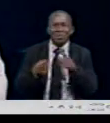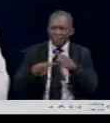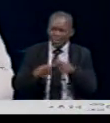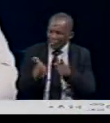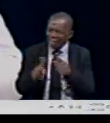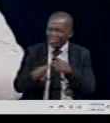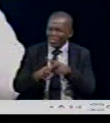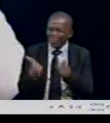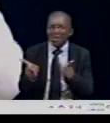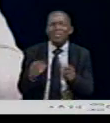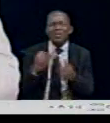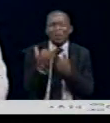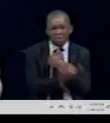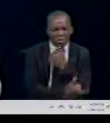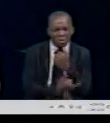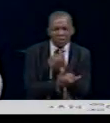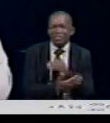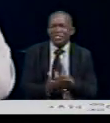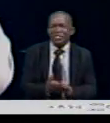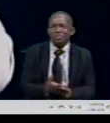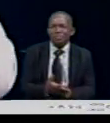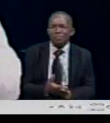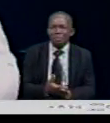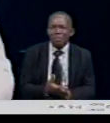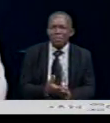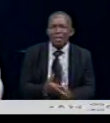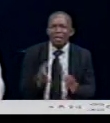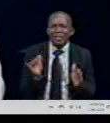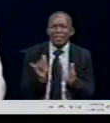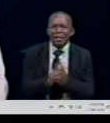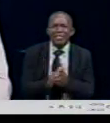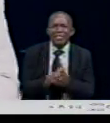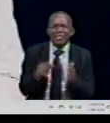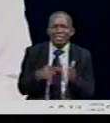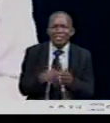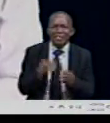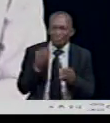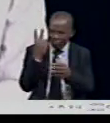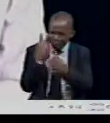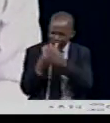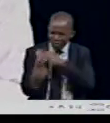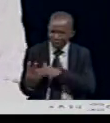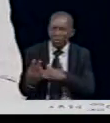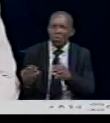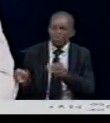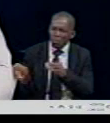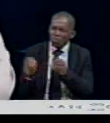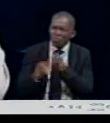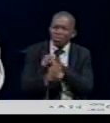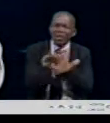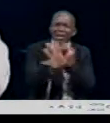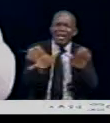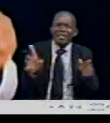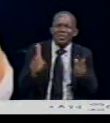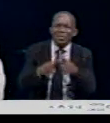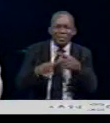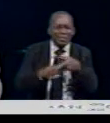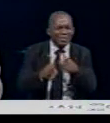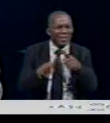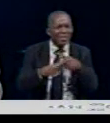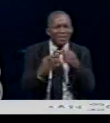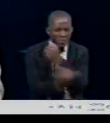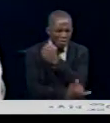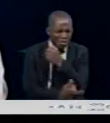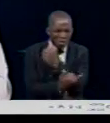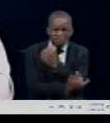GCK, and they will be driving the vision. Let this gospel get everywhere. Oh Lord, raise up Philips in all the nations